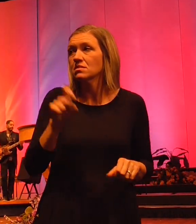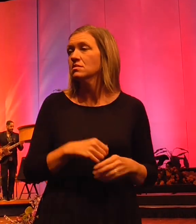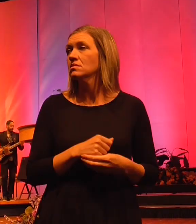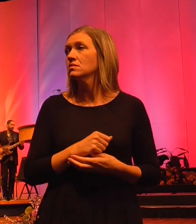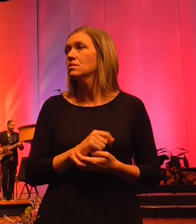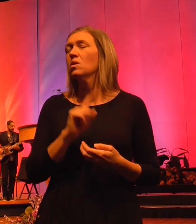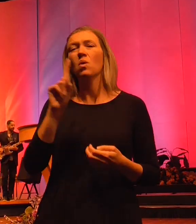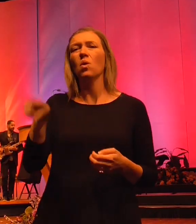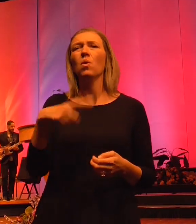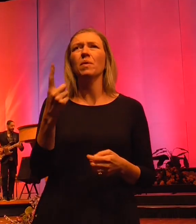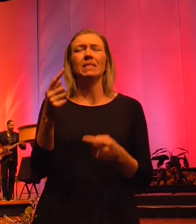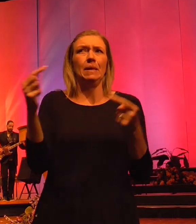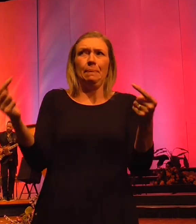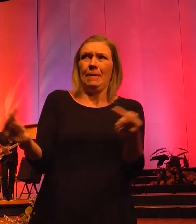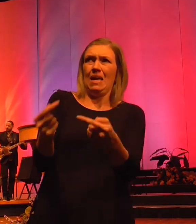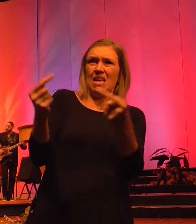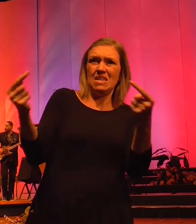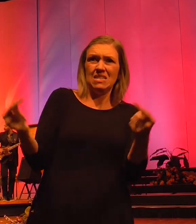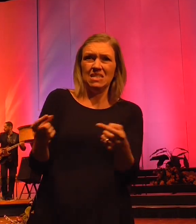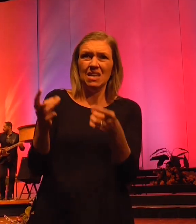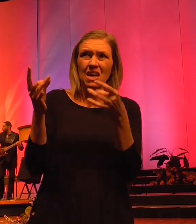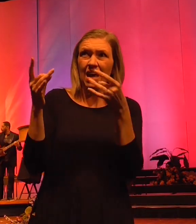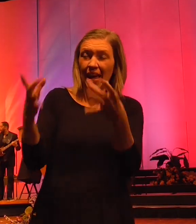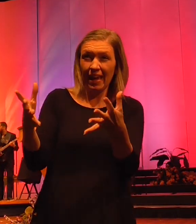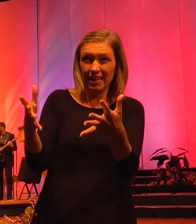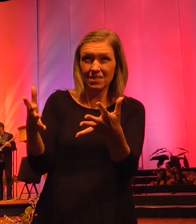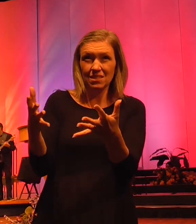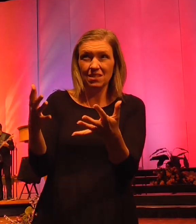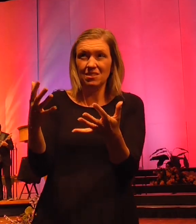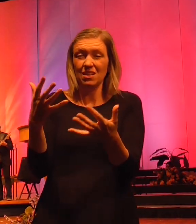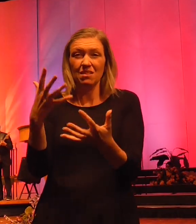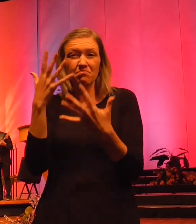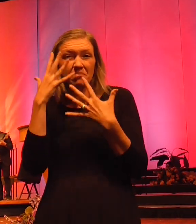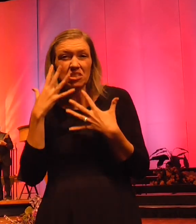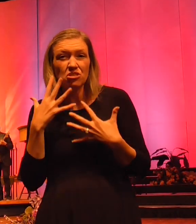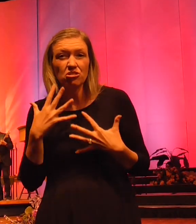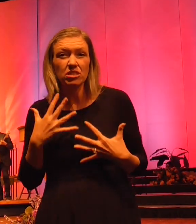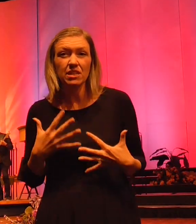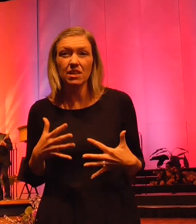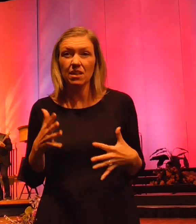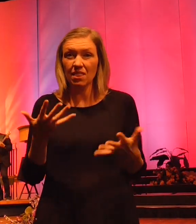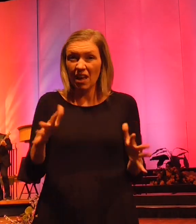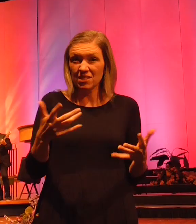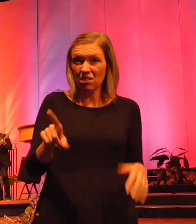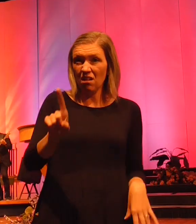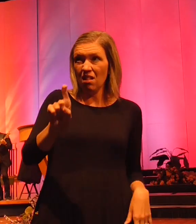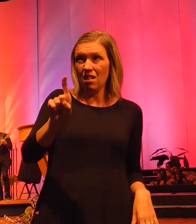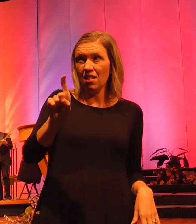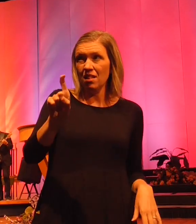Is there only pain and hatred and misery?